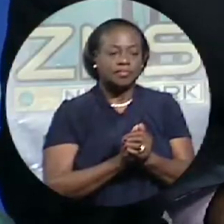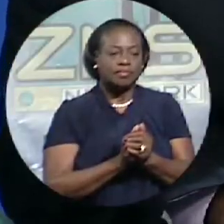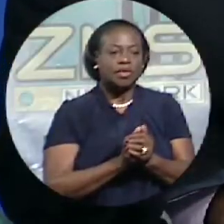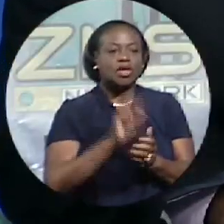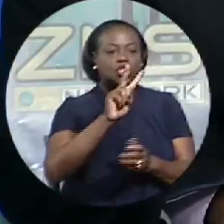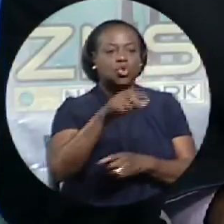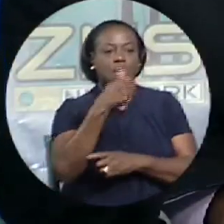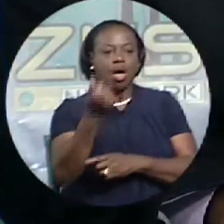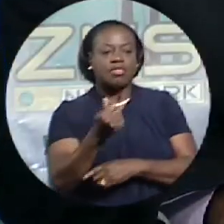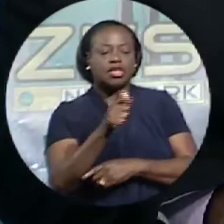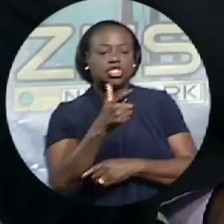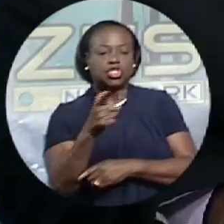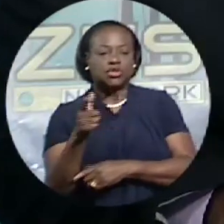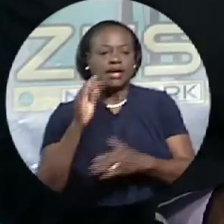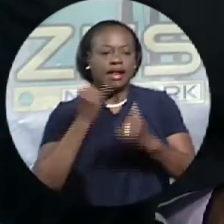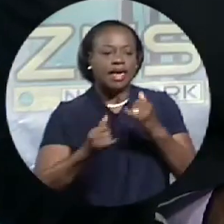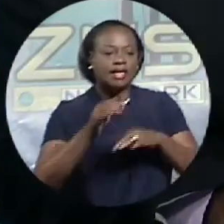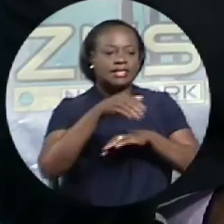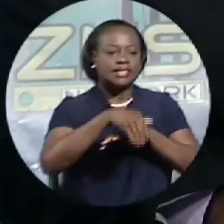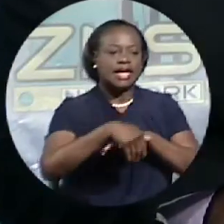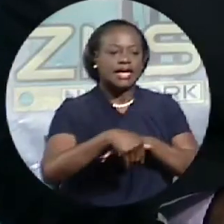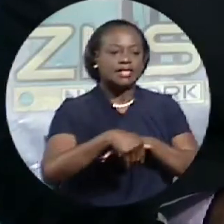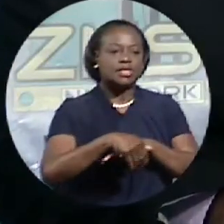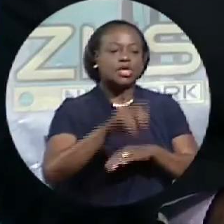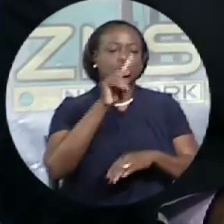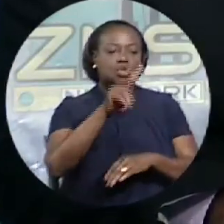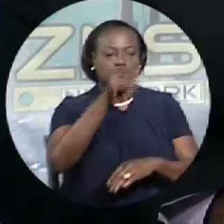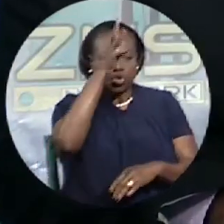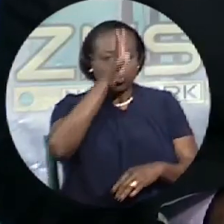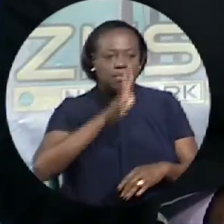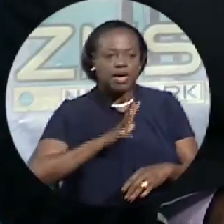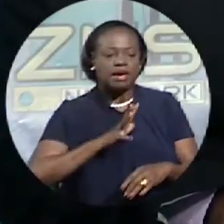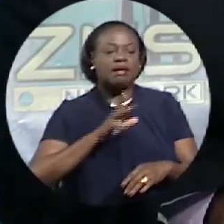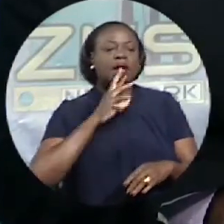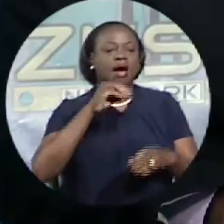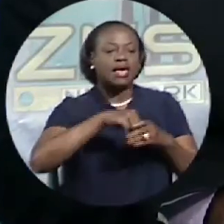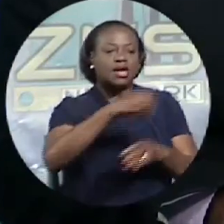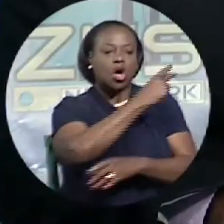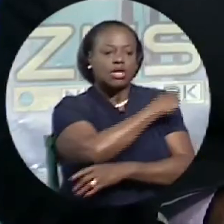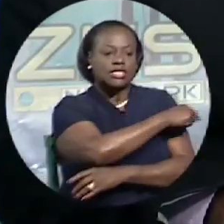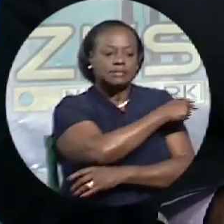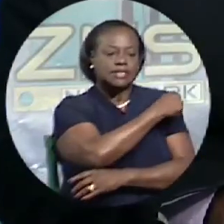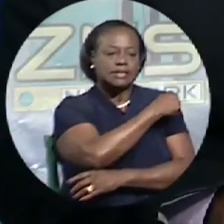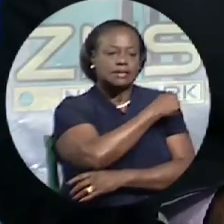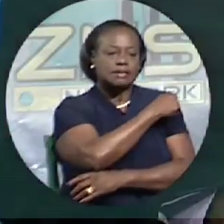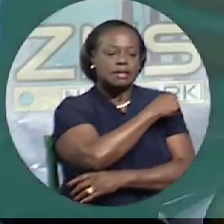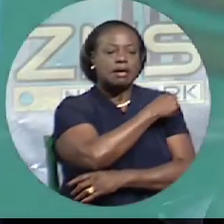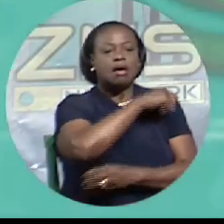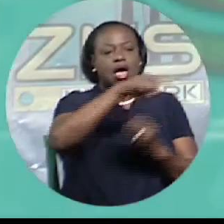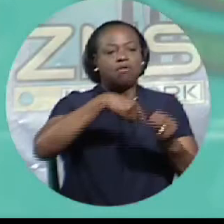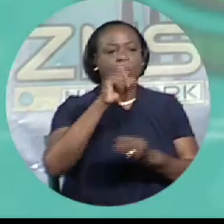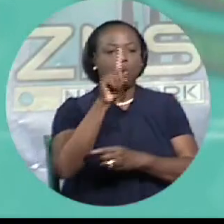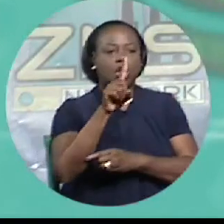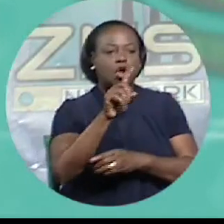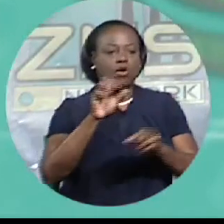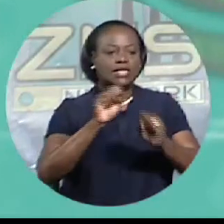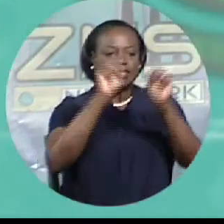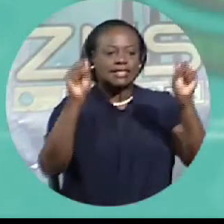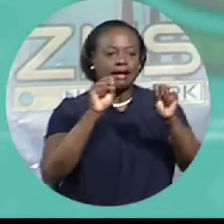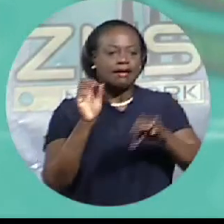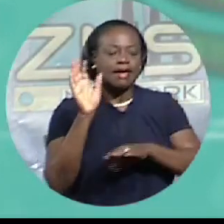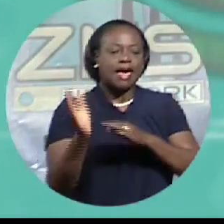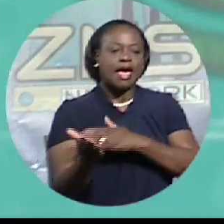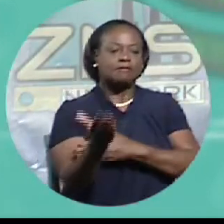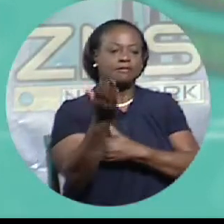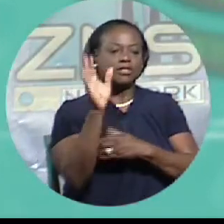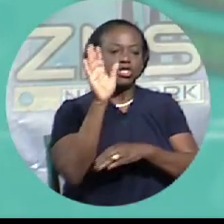other shooting incidents last night have left two more men nursing wounds in hospital. The first incident, we're told, happened around 1 o'clock Saturday afternoon